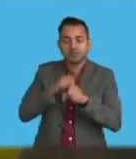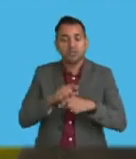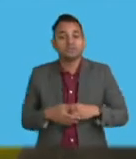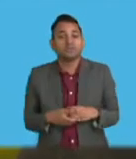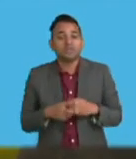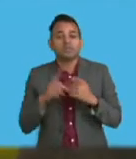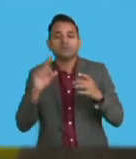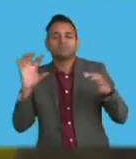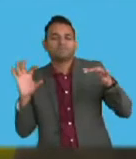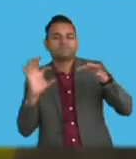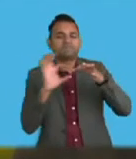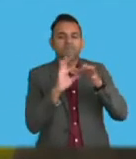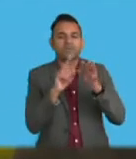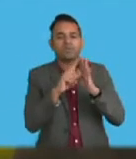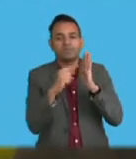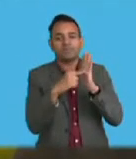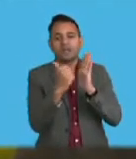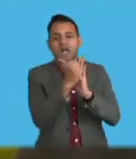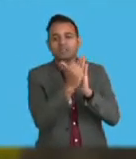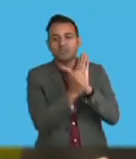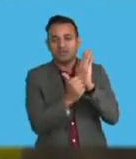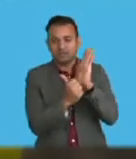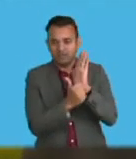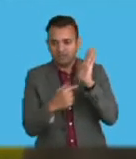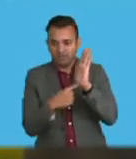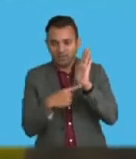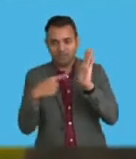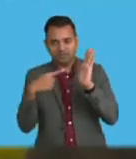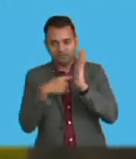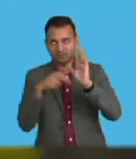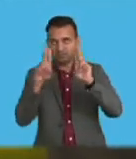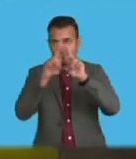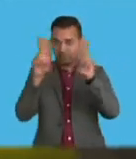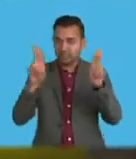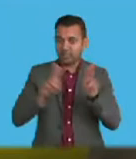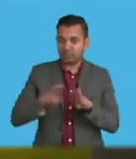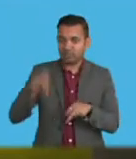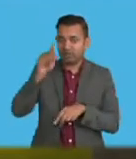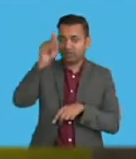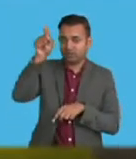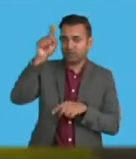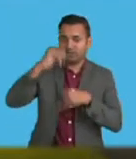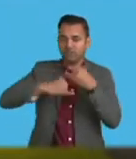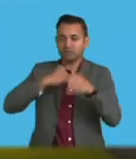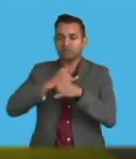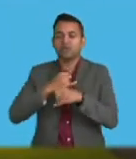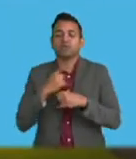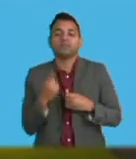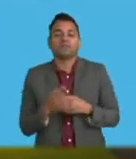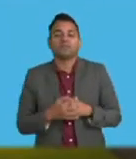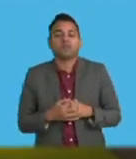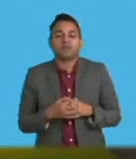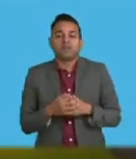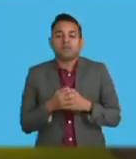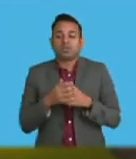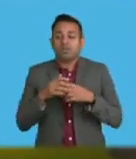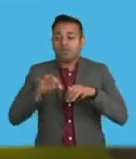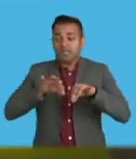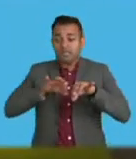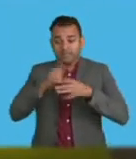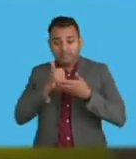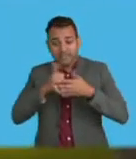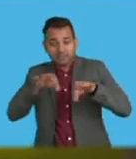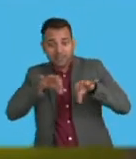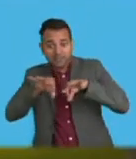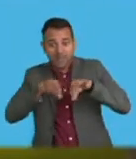the United Nations Framework Convention on Climate Change, which is UNFCCC. The Fiji Action Plan also urges broadcasters to highlight the need to